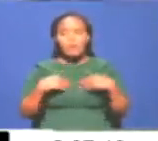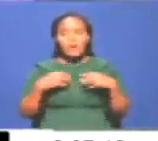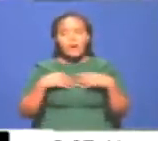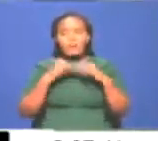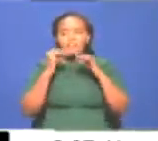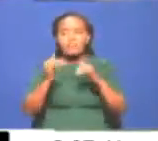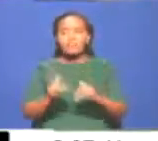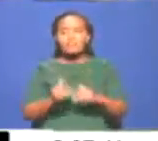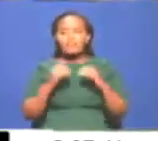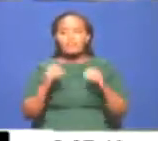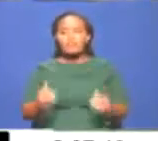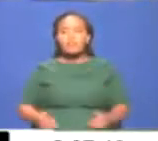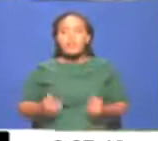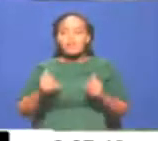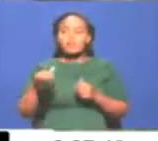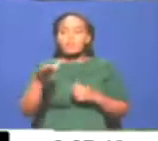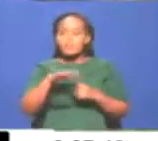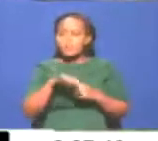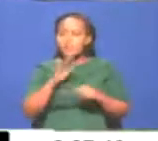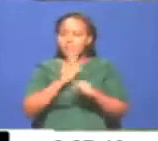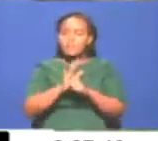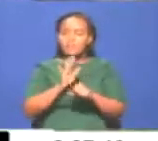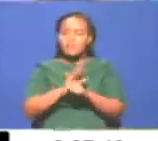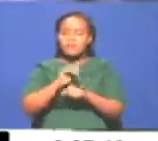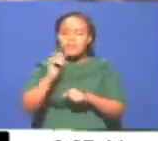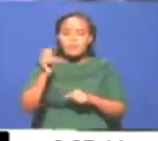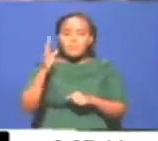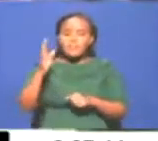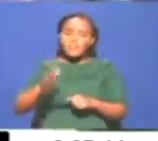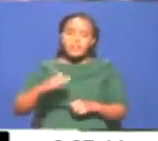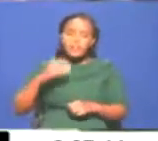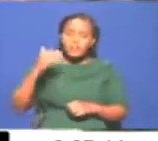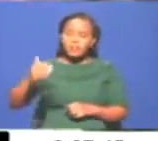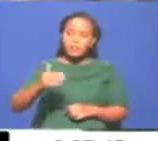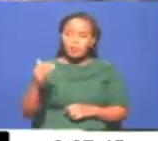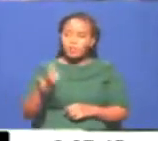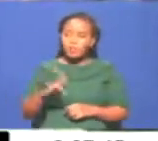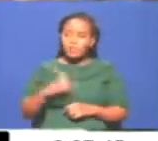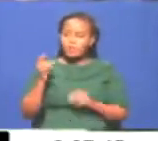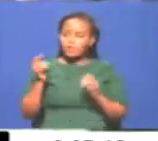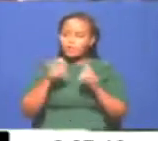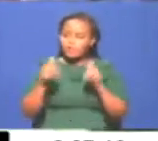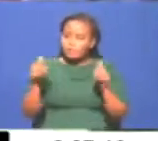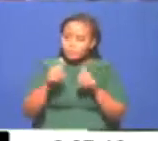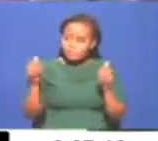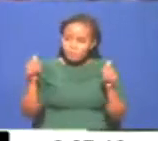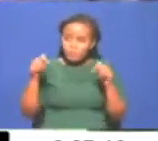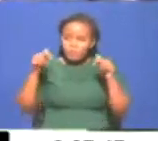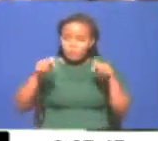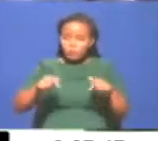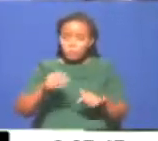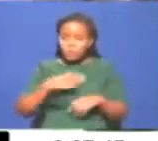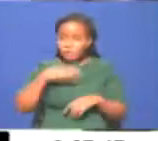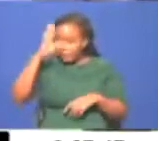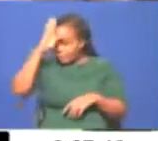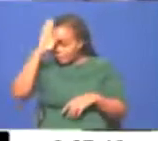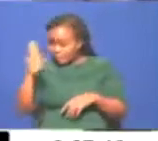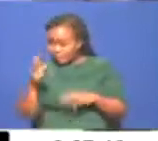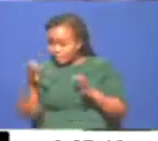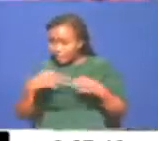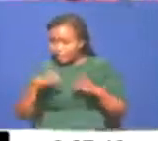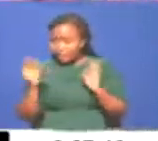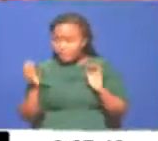space that many Kenyans have always felt at home. So nikasema nikuje leo juu Sunday ndio inakuanga poa nikuje nijibambe nirudi